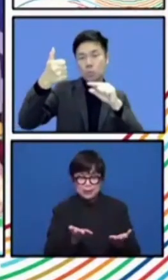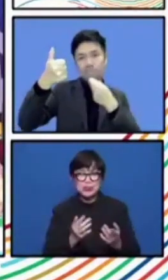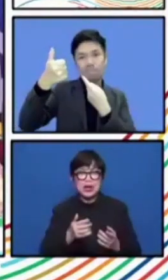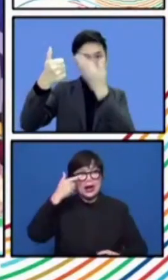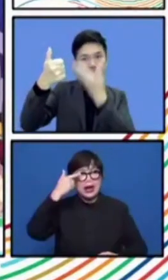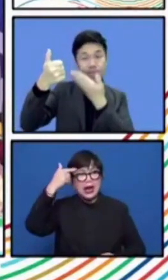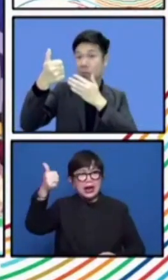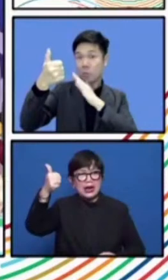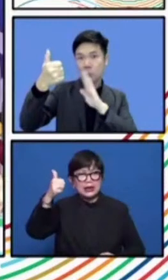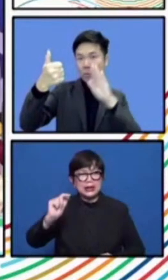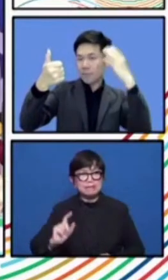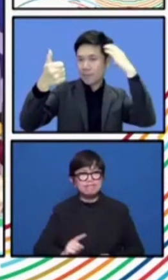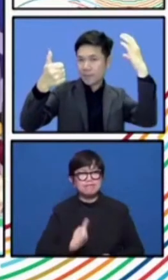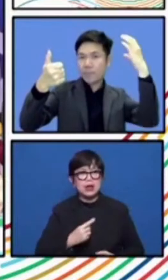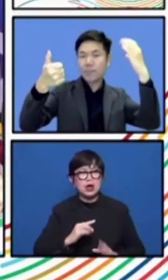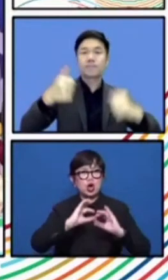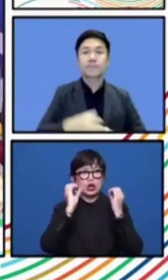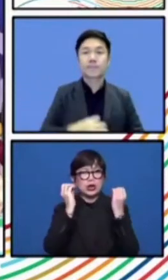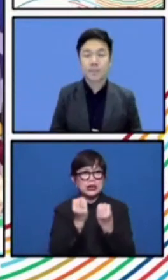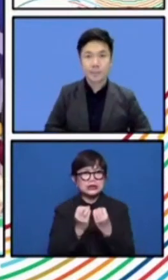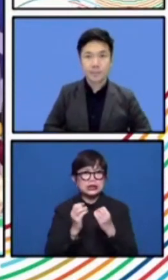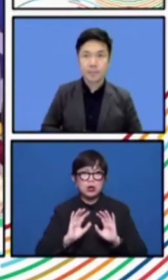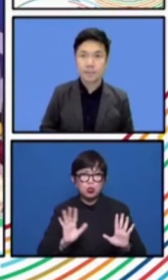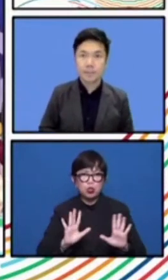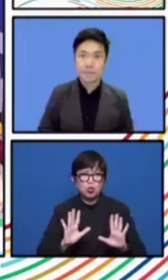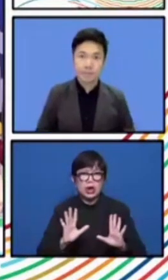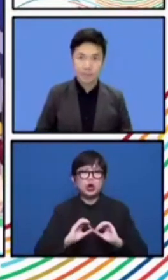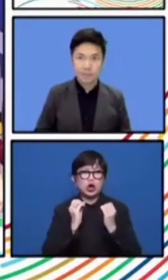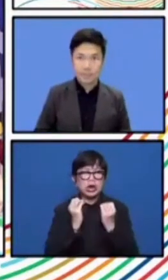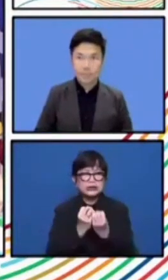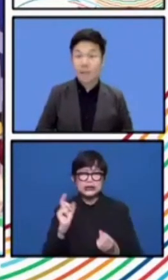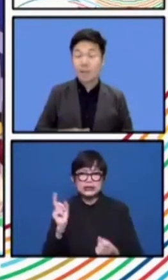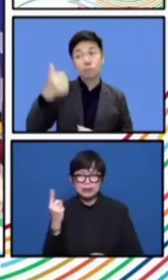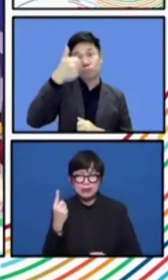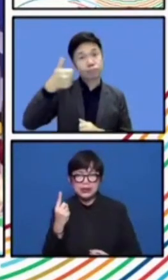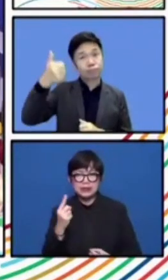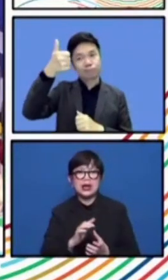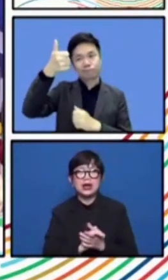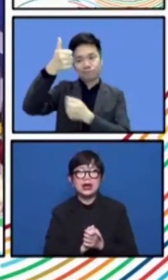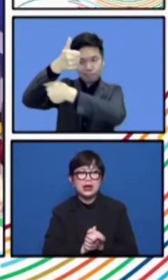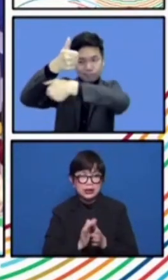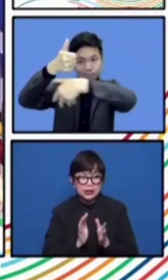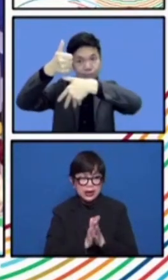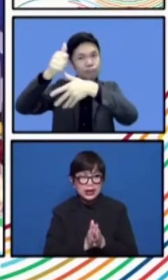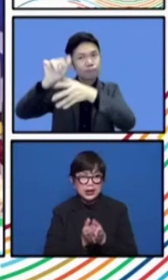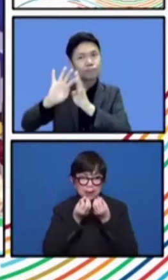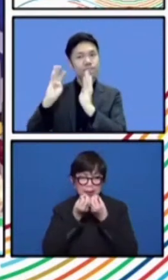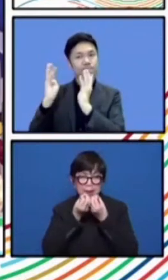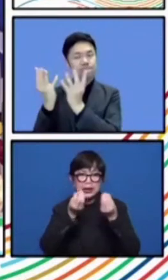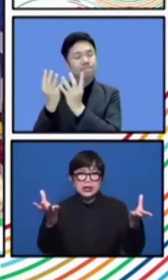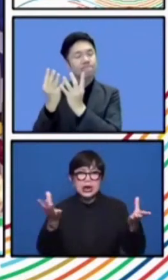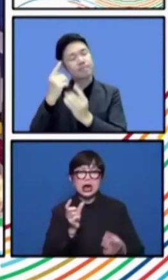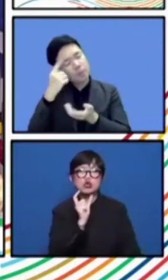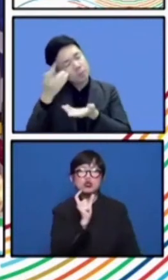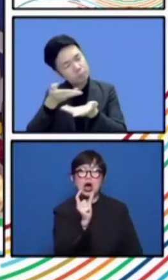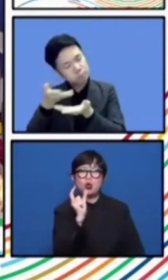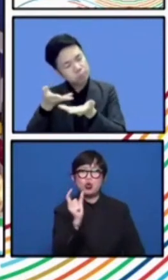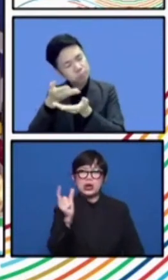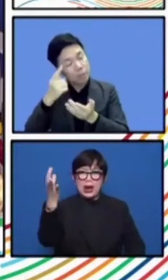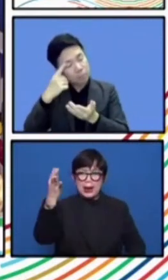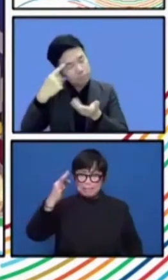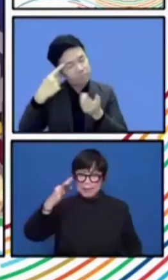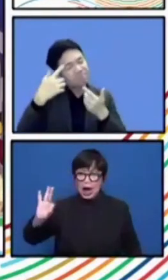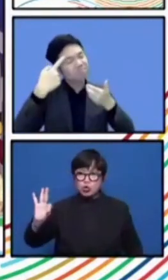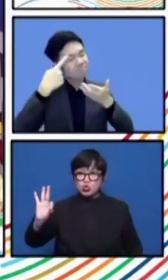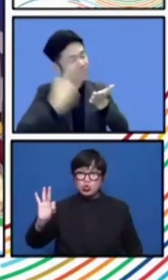this committee suggested a new law namely the right of persons with disability Bill to replace